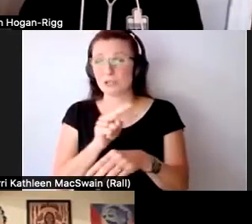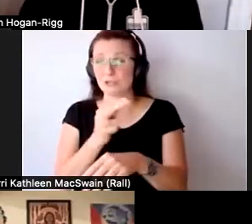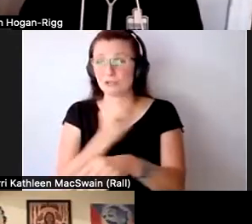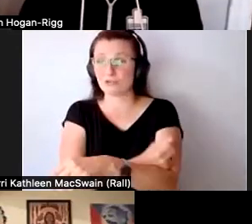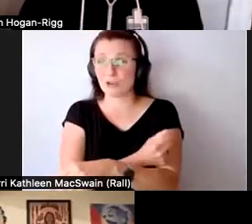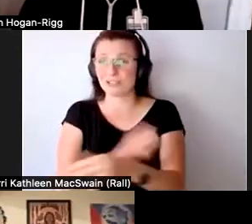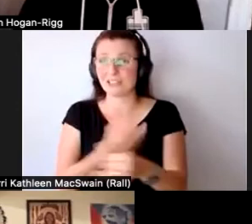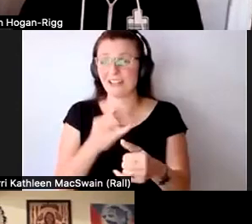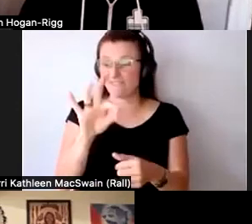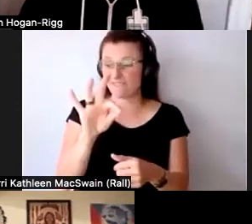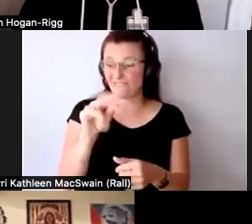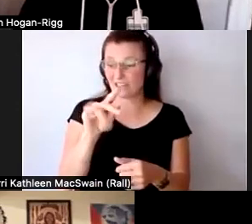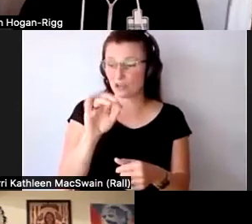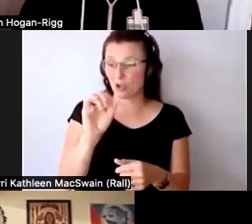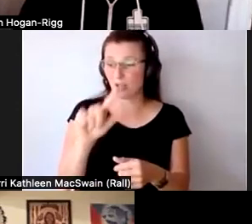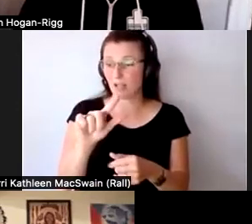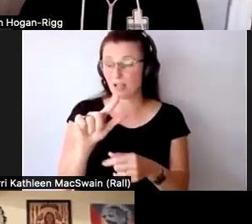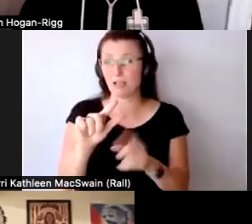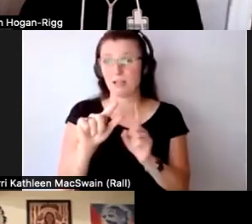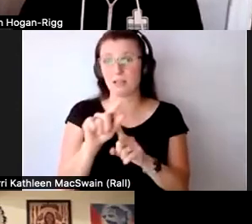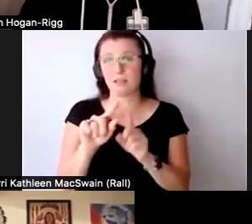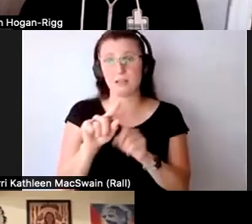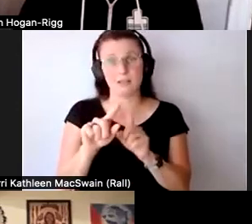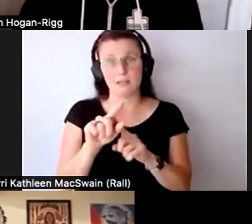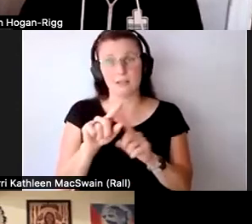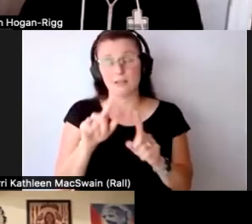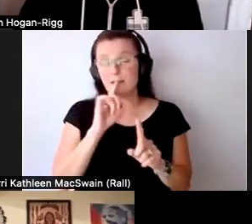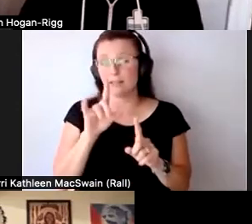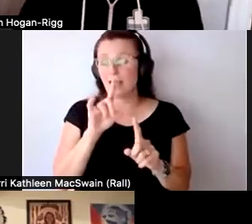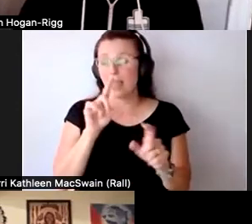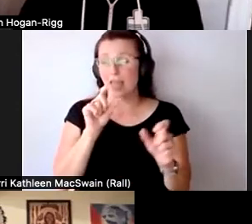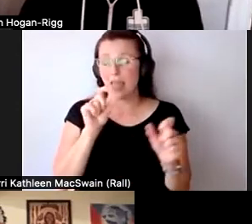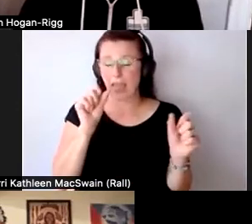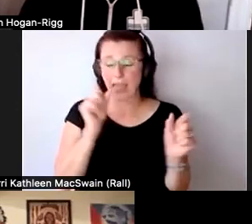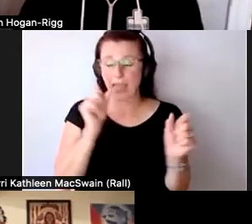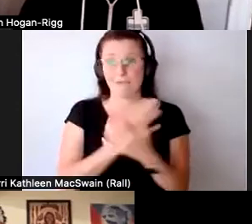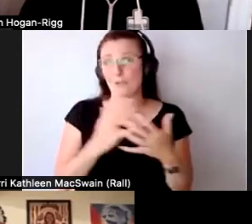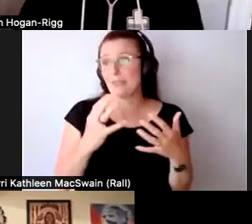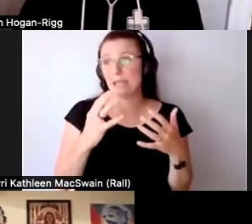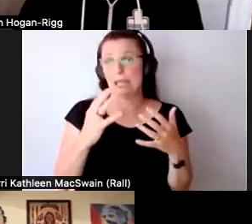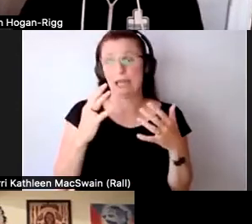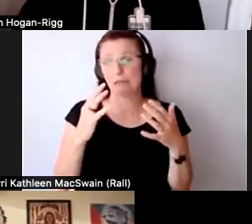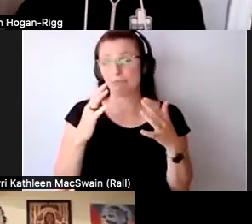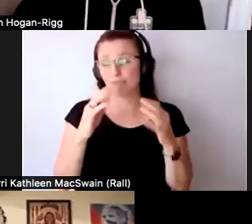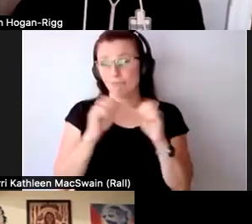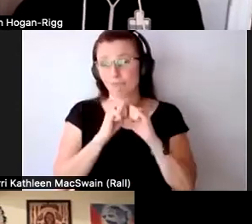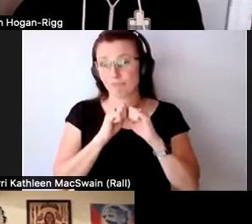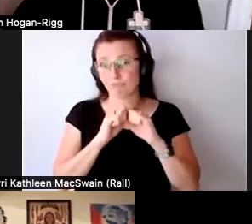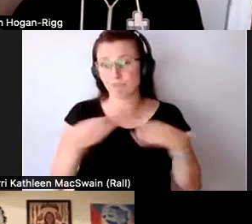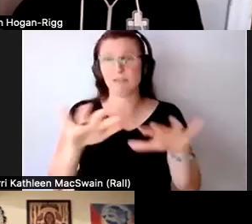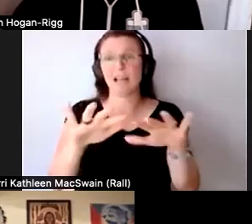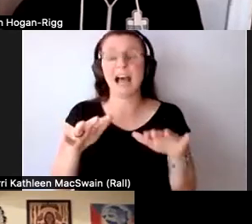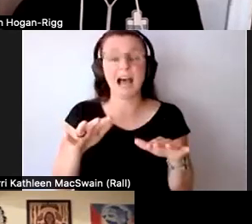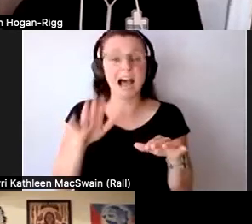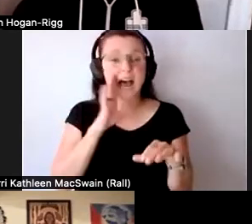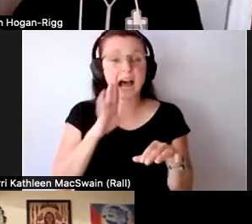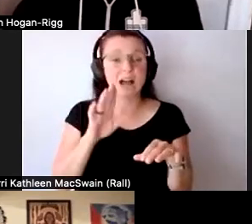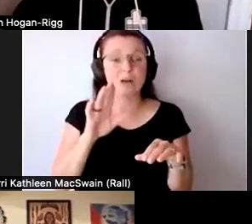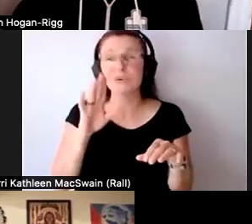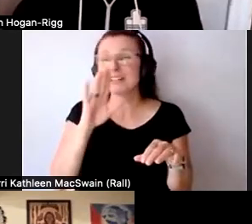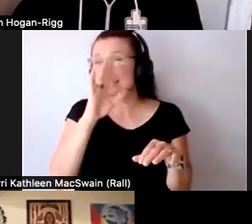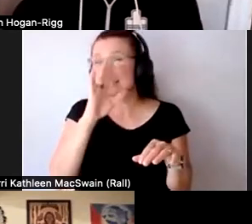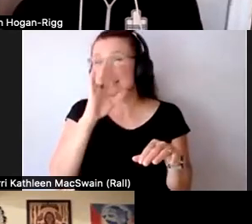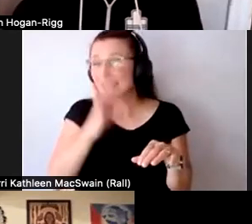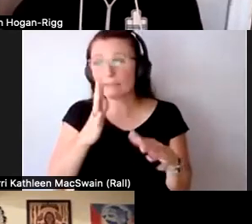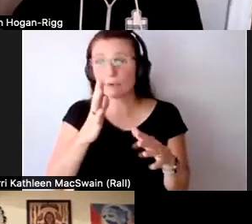I were using drugs today with fentanyl, the way fentanyl is in everything, I would never want to use alone because I have no idea what's going to